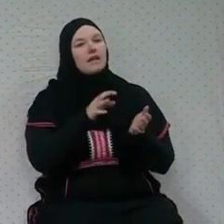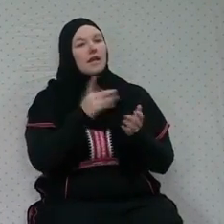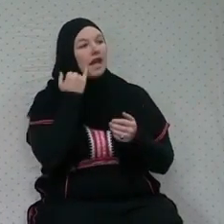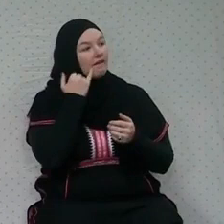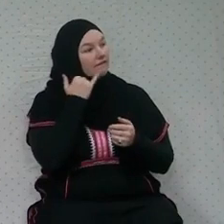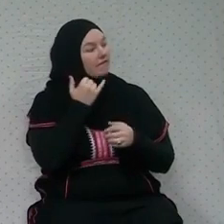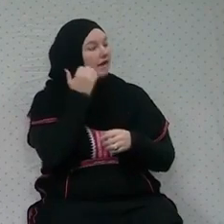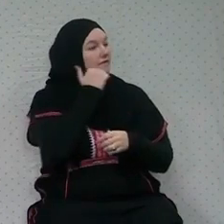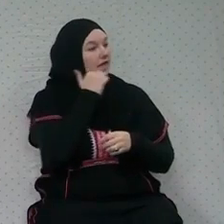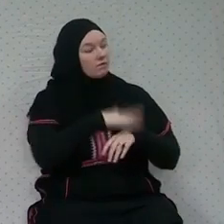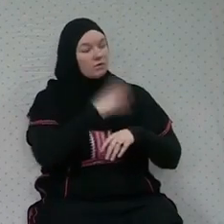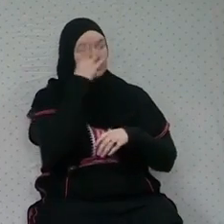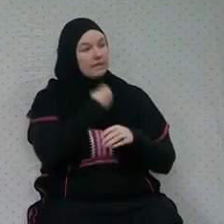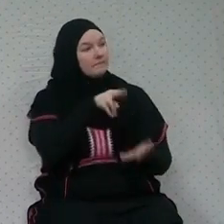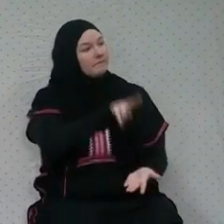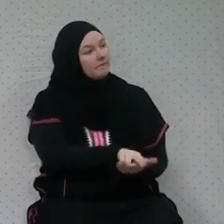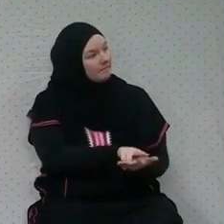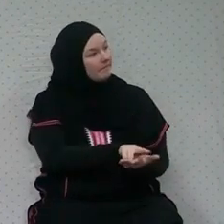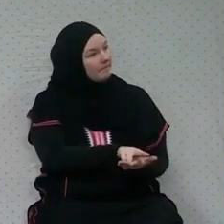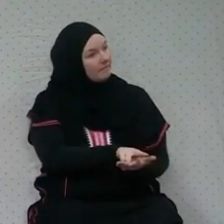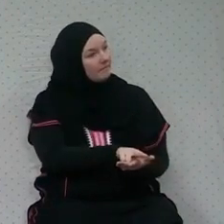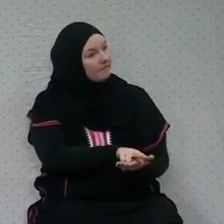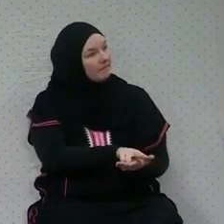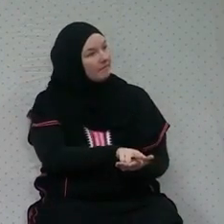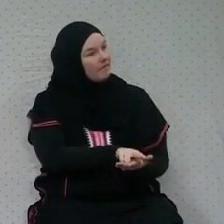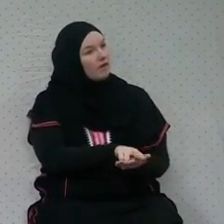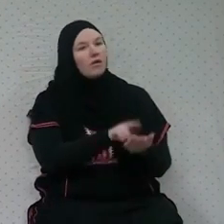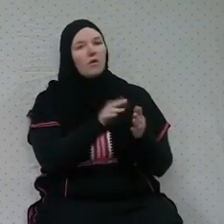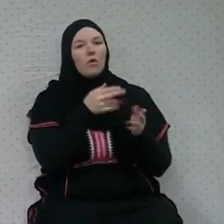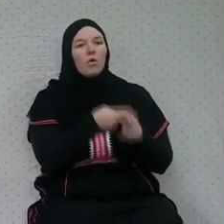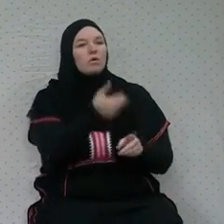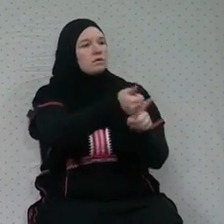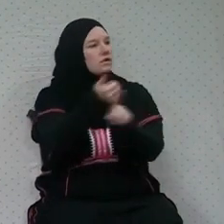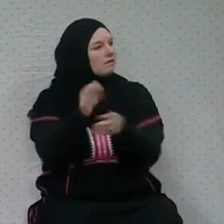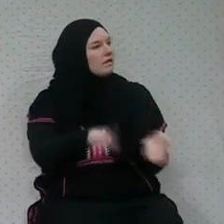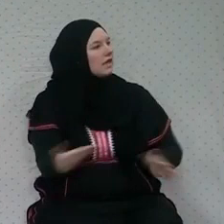until Allah returns back your spirit to your body.